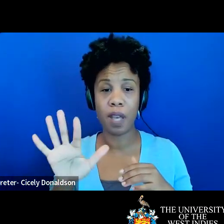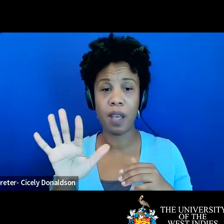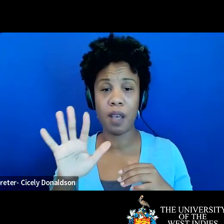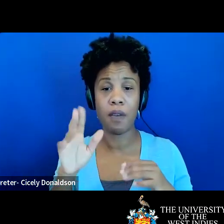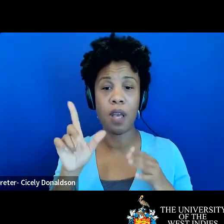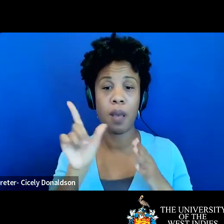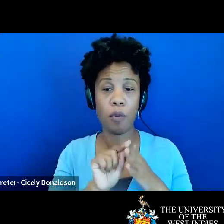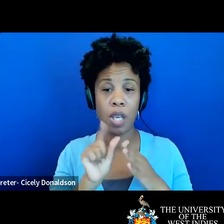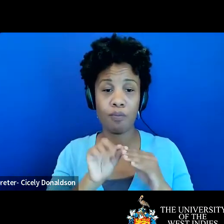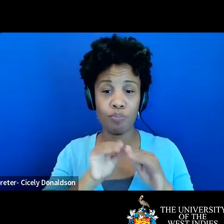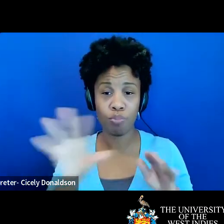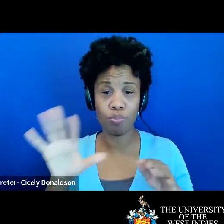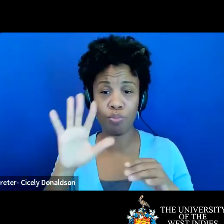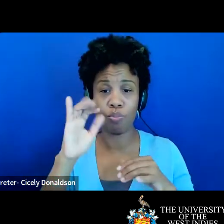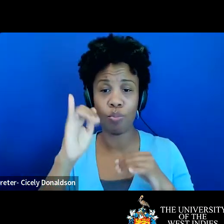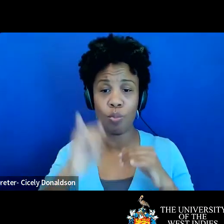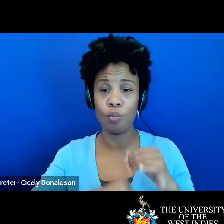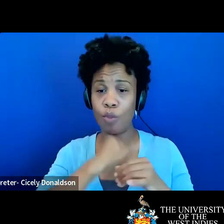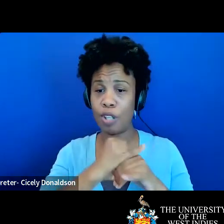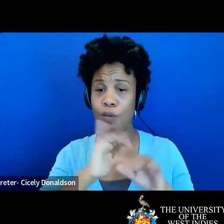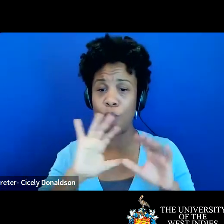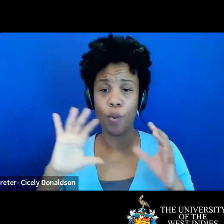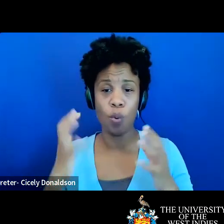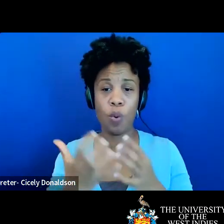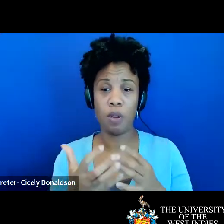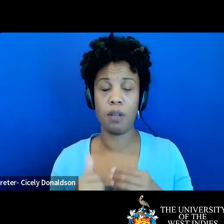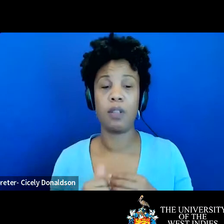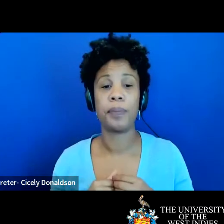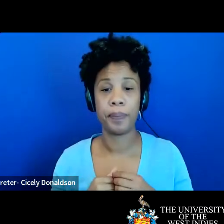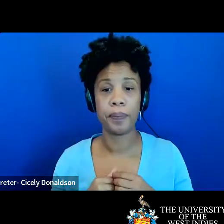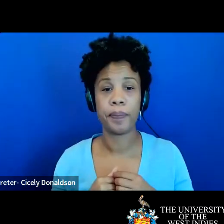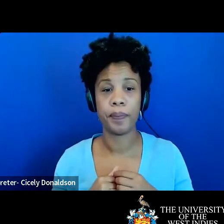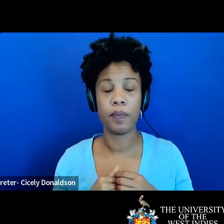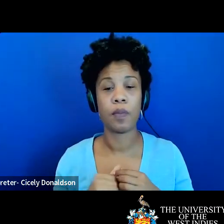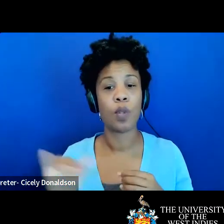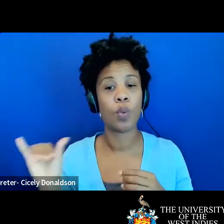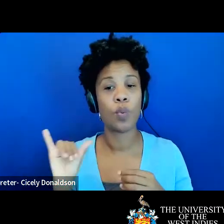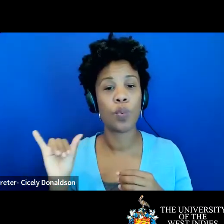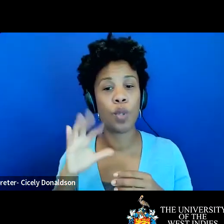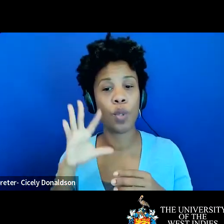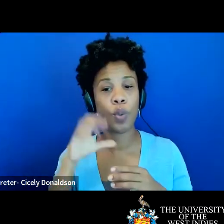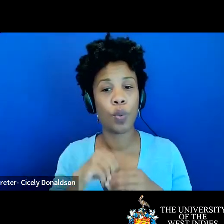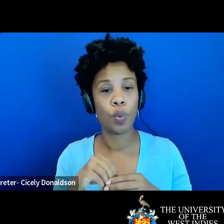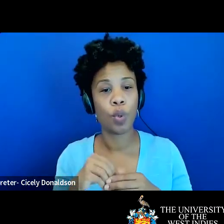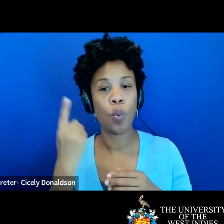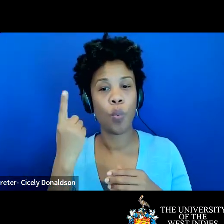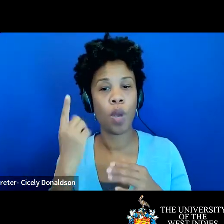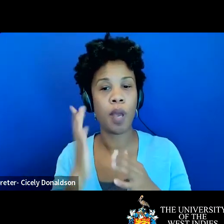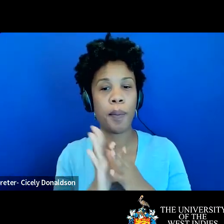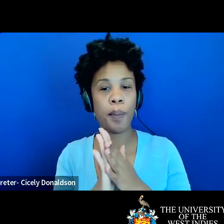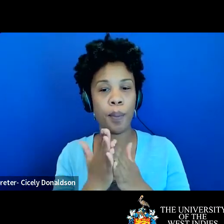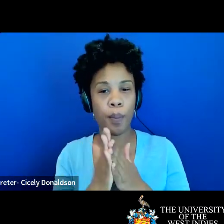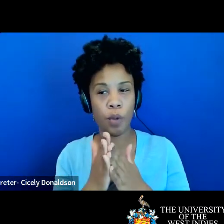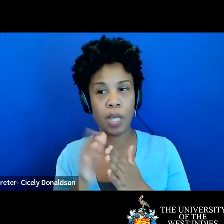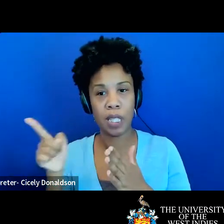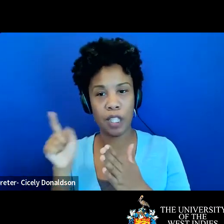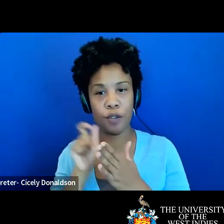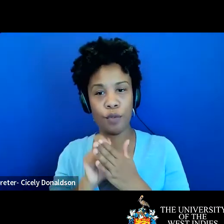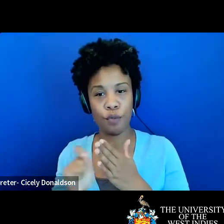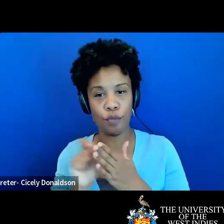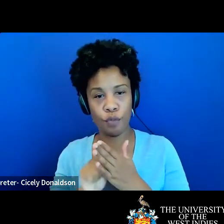publications. This includes a single authored books and an